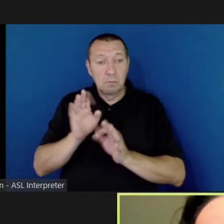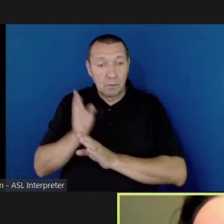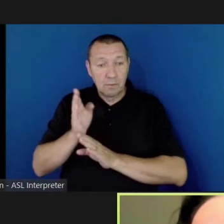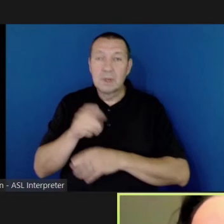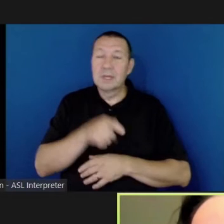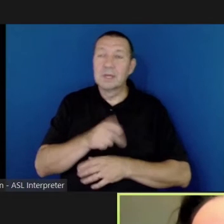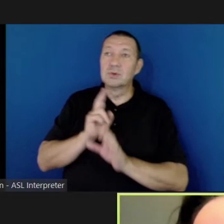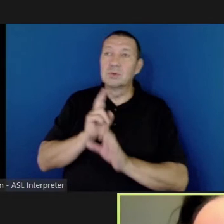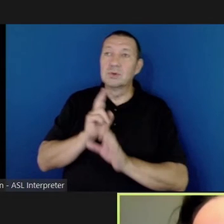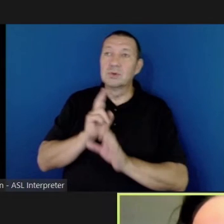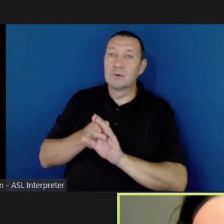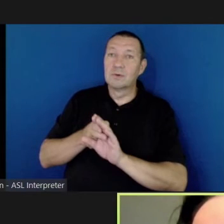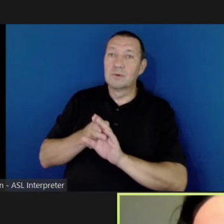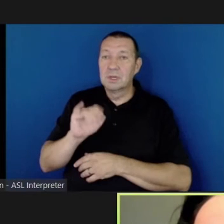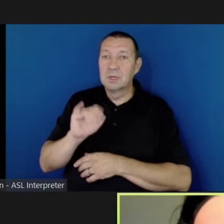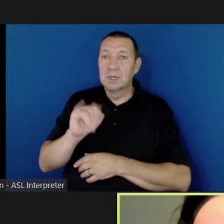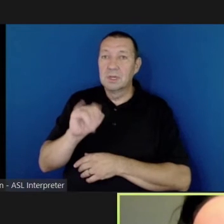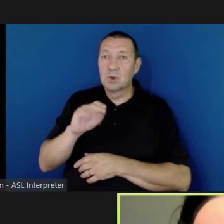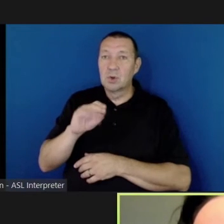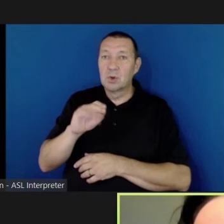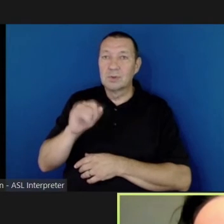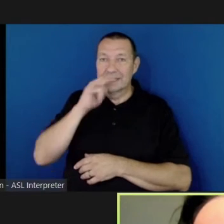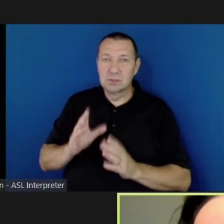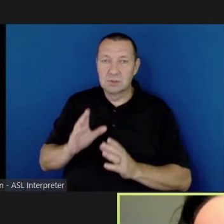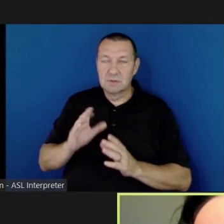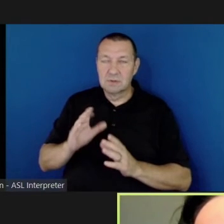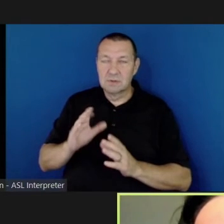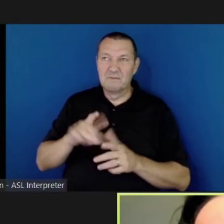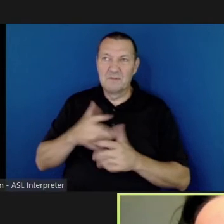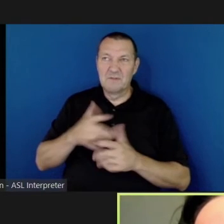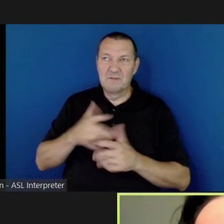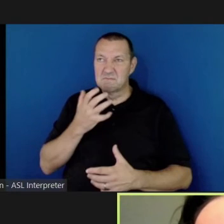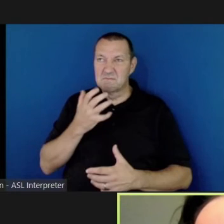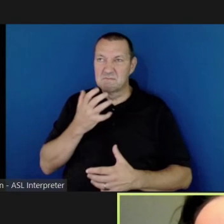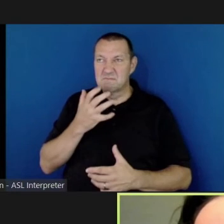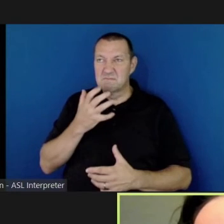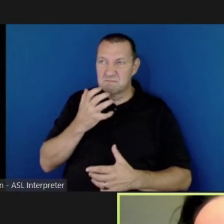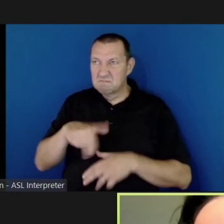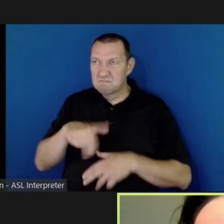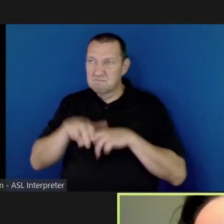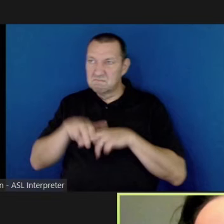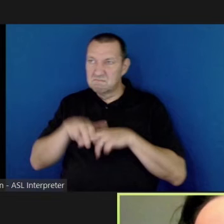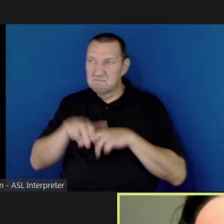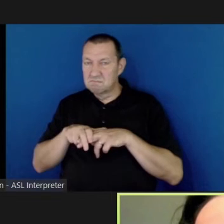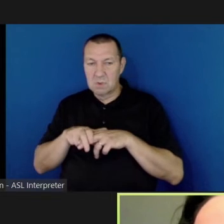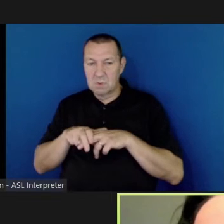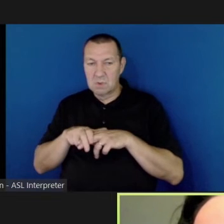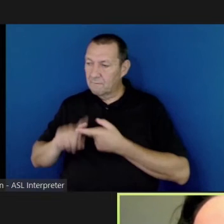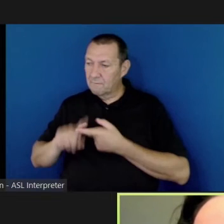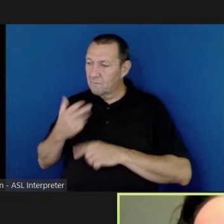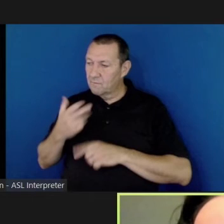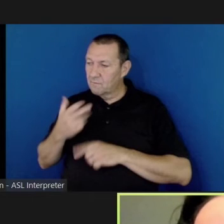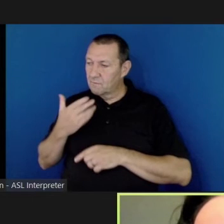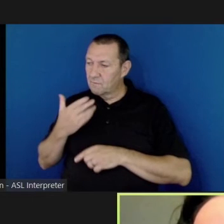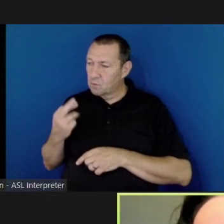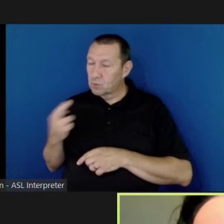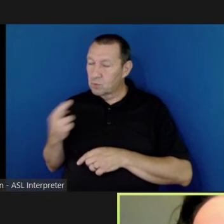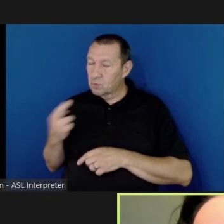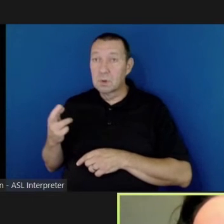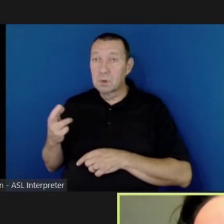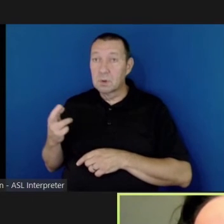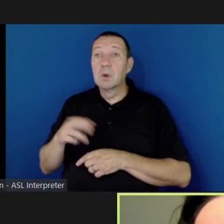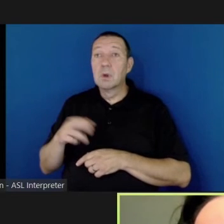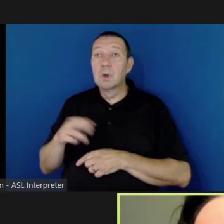of Niños Profes, kid teachers, in a bad mood, but he sat next to his best friend. Alejandra said that